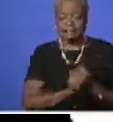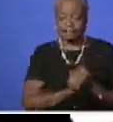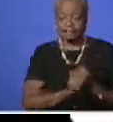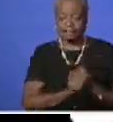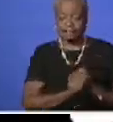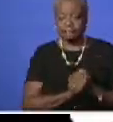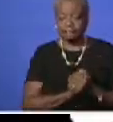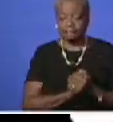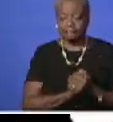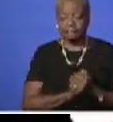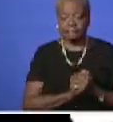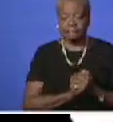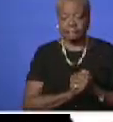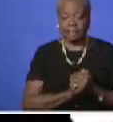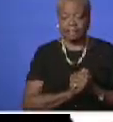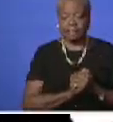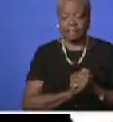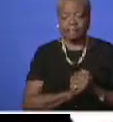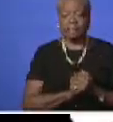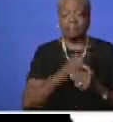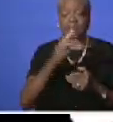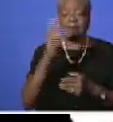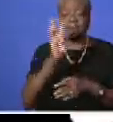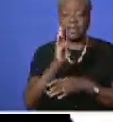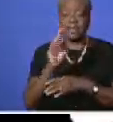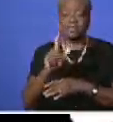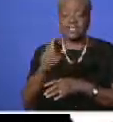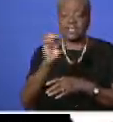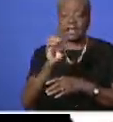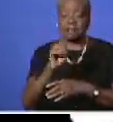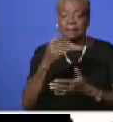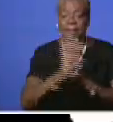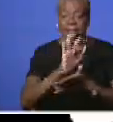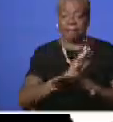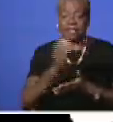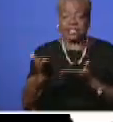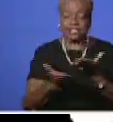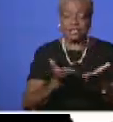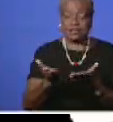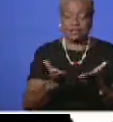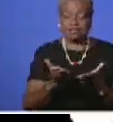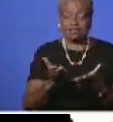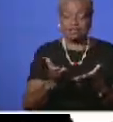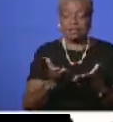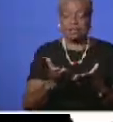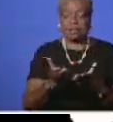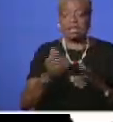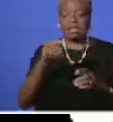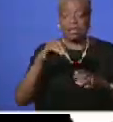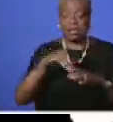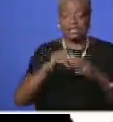for Boys in Fox Hill. Voluntary bill of indictment papers are to be served when the case resumes December 15th.